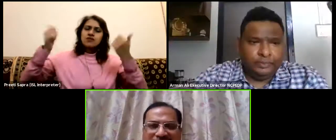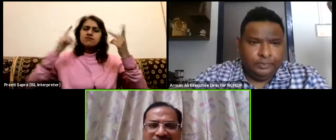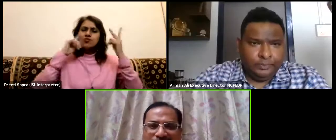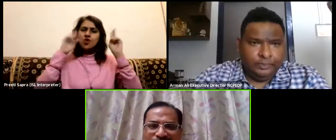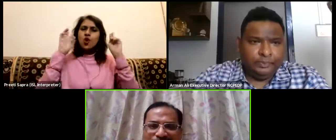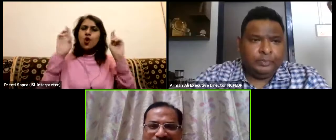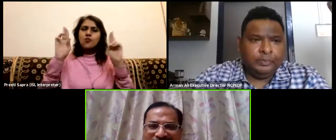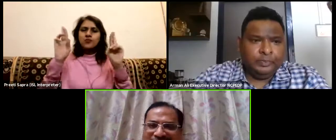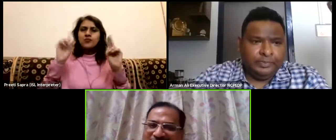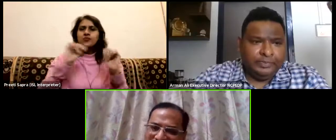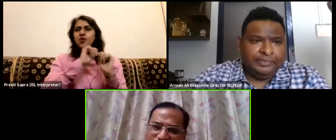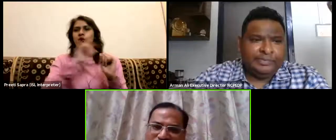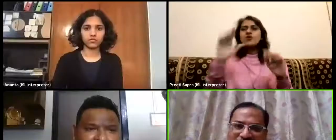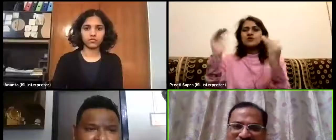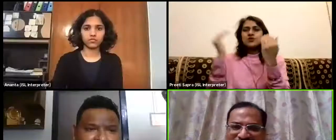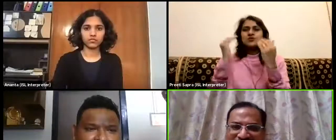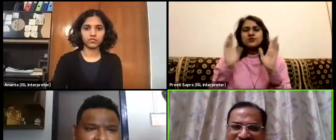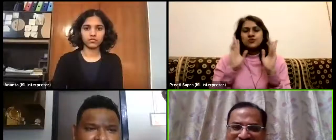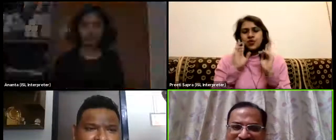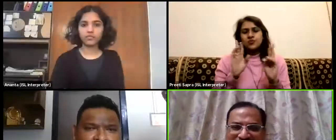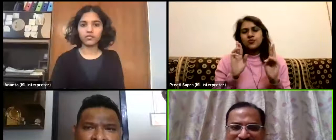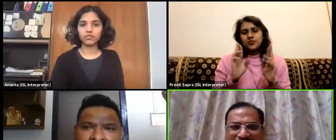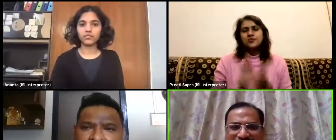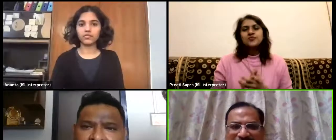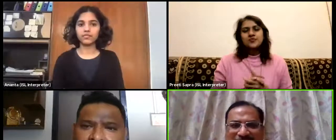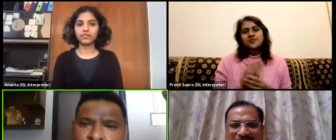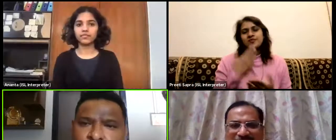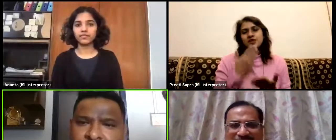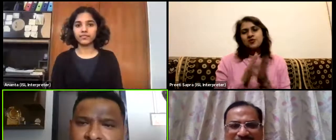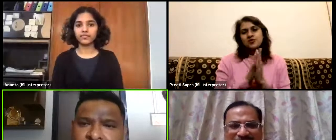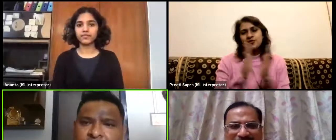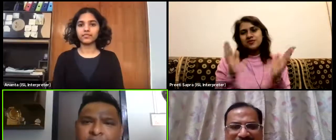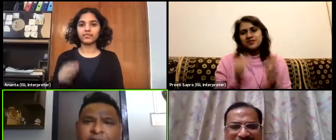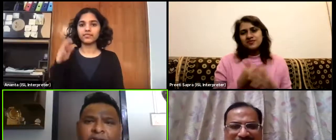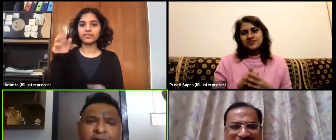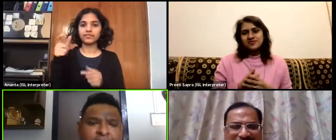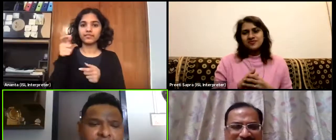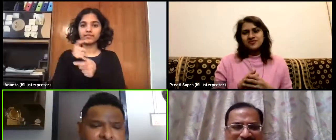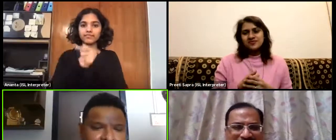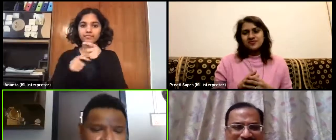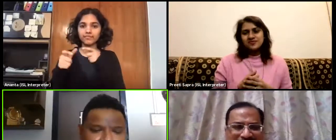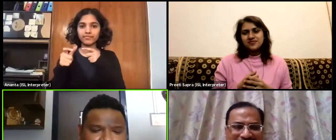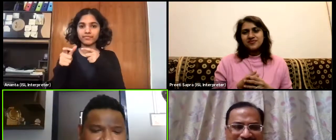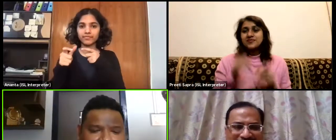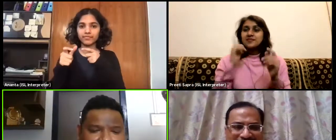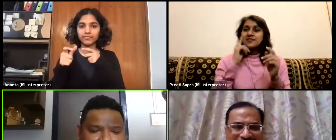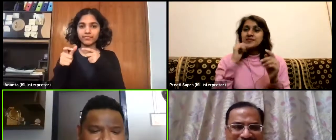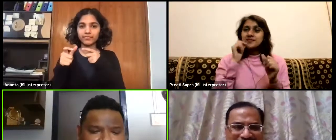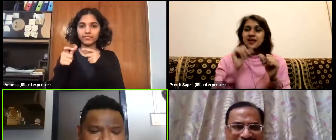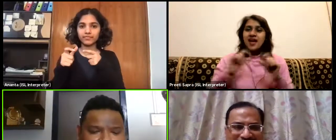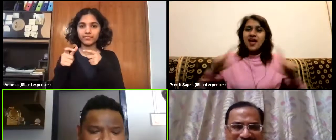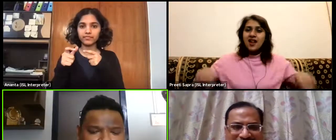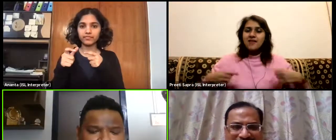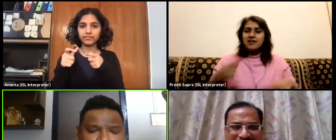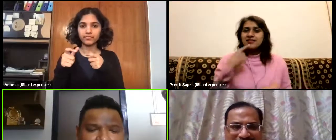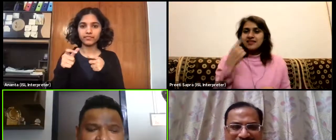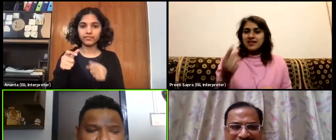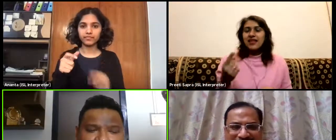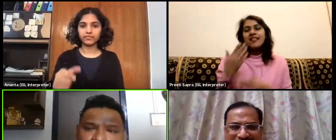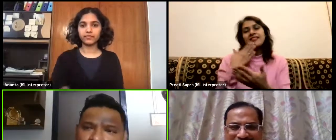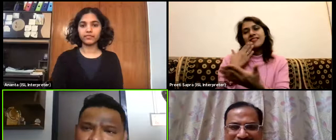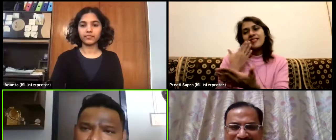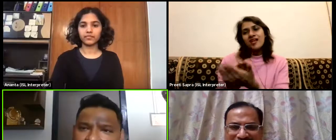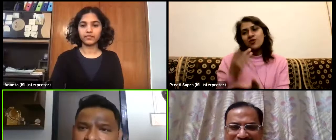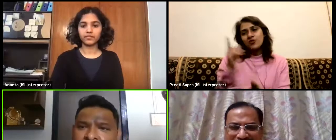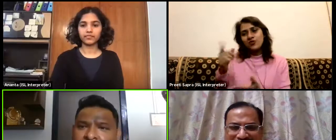to everybody's support on this. Thank you very much. Thank you so much, Ravindra ji. I think you have a